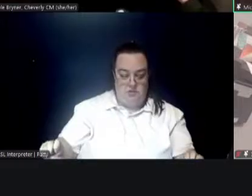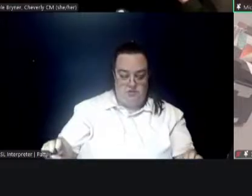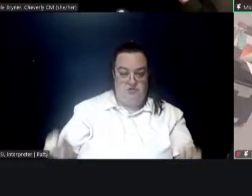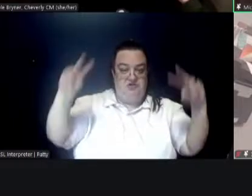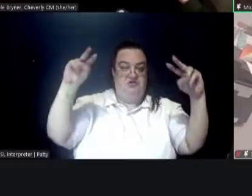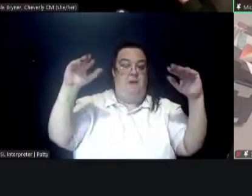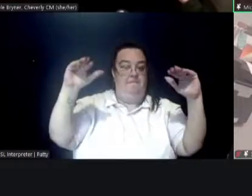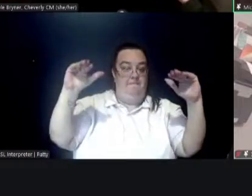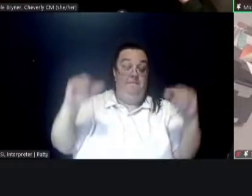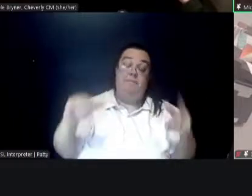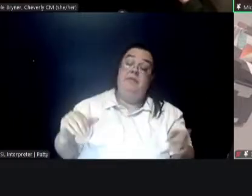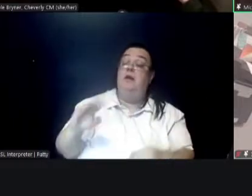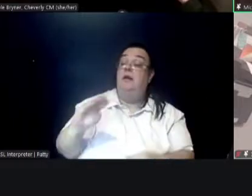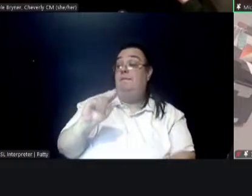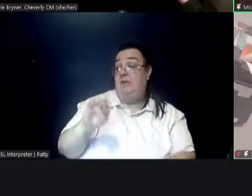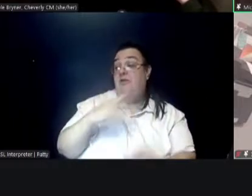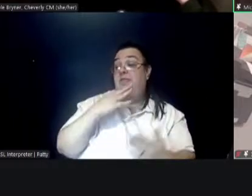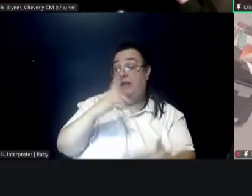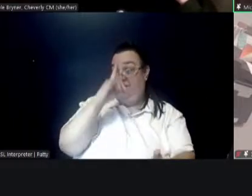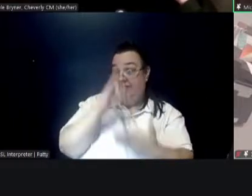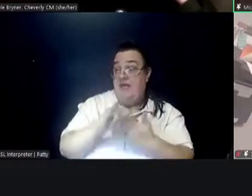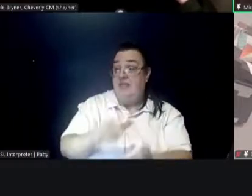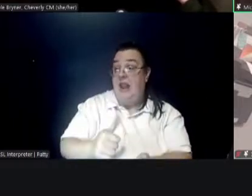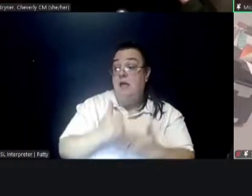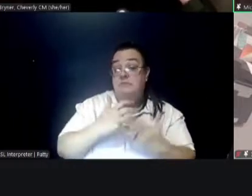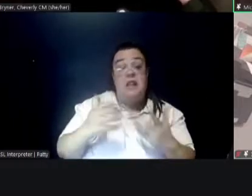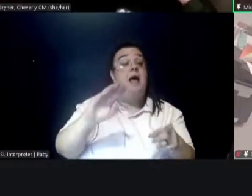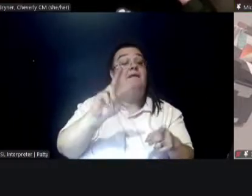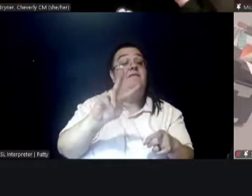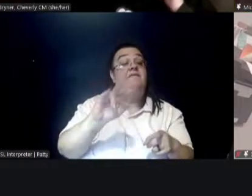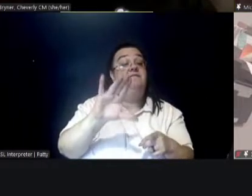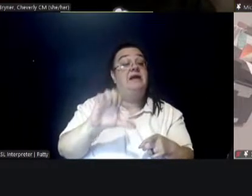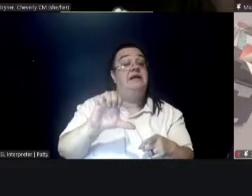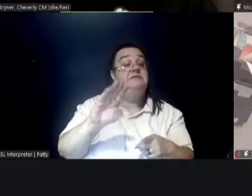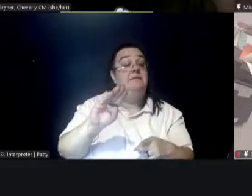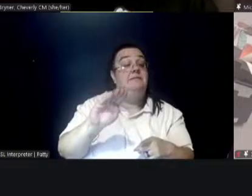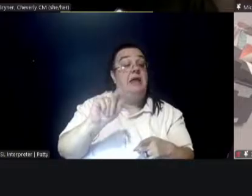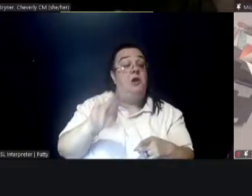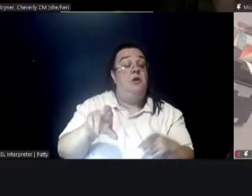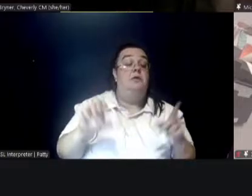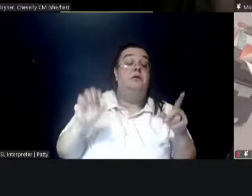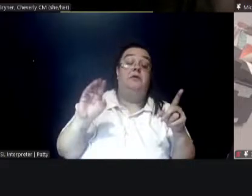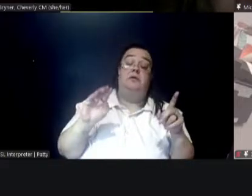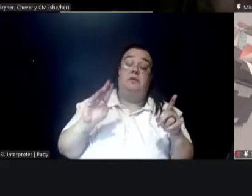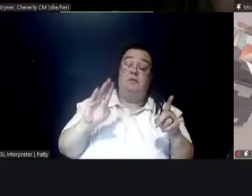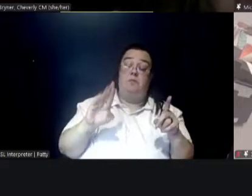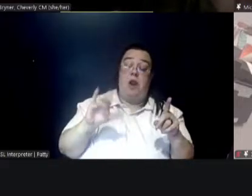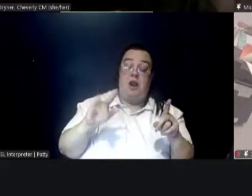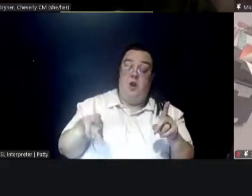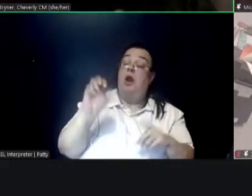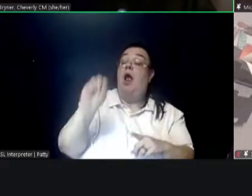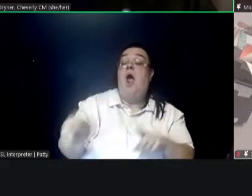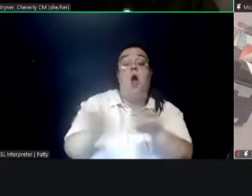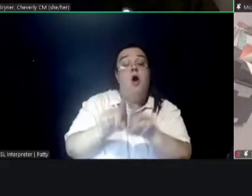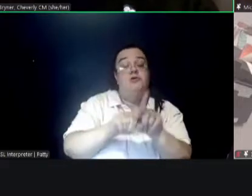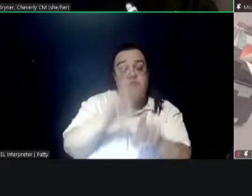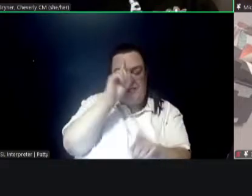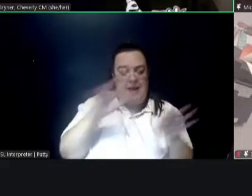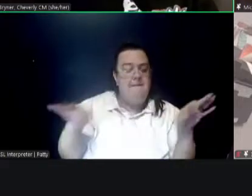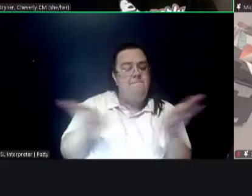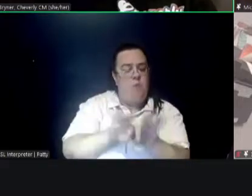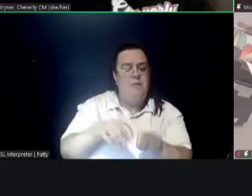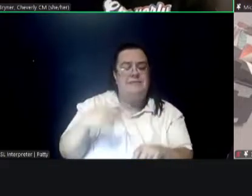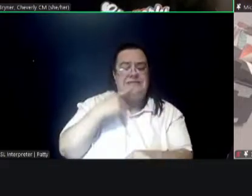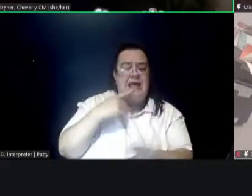you for that. That's very helpful. Vice Mayor. Yeah, I think it's important also to frame it not just